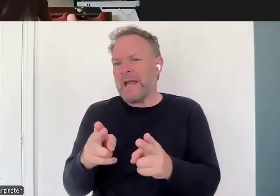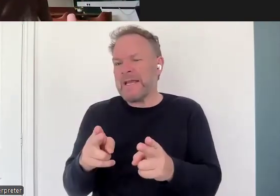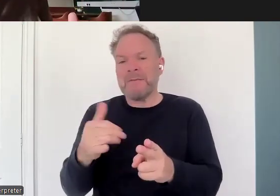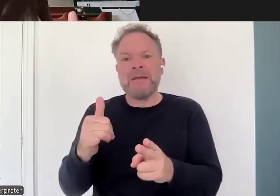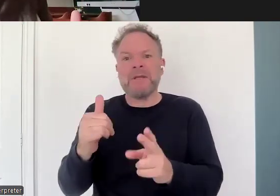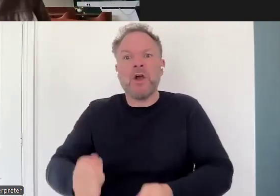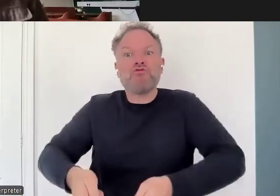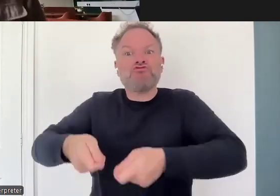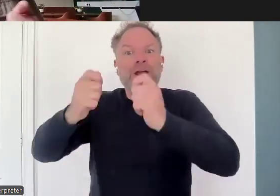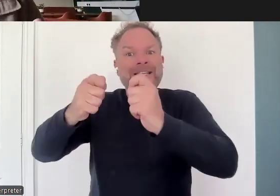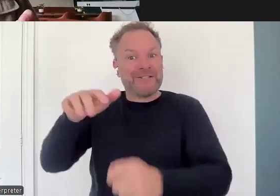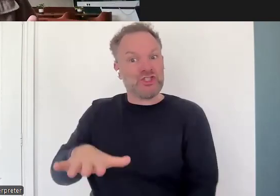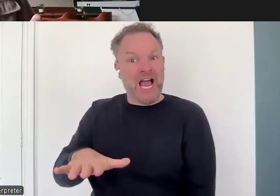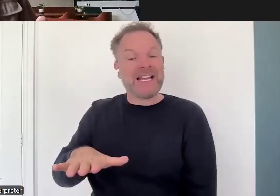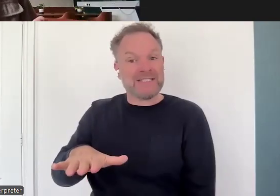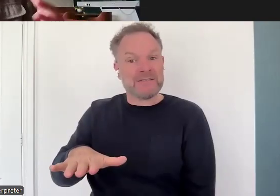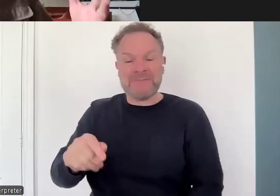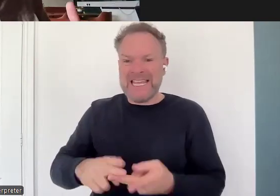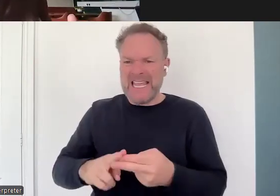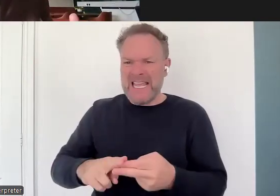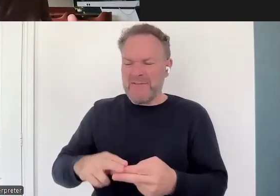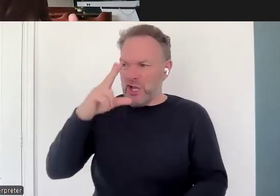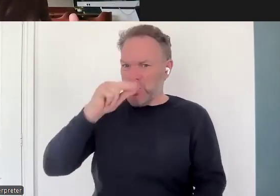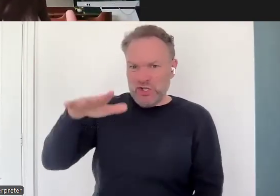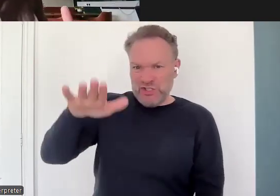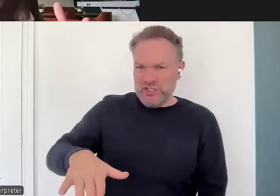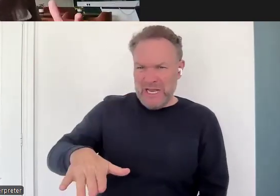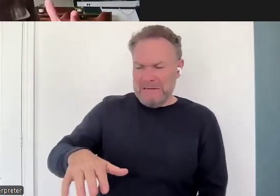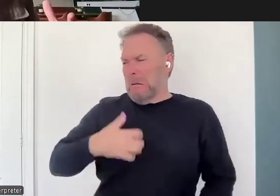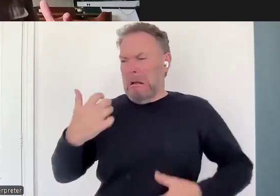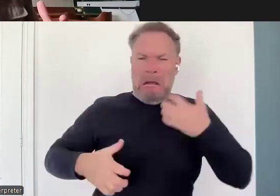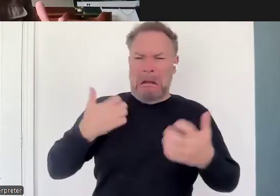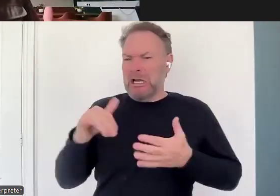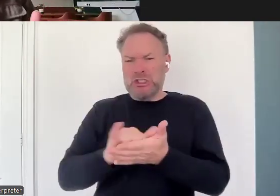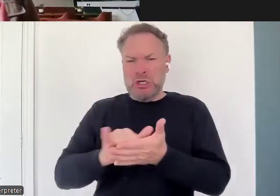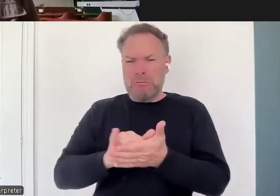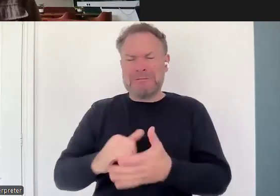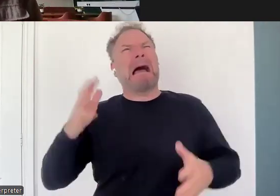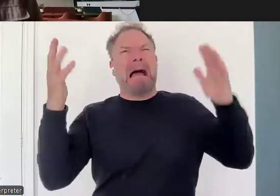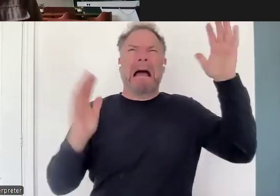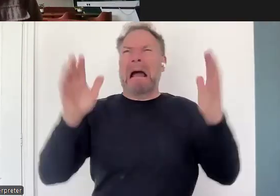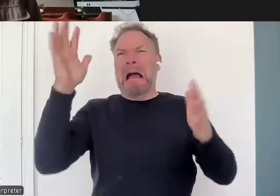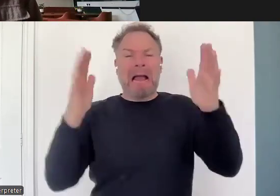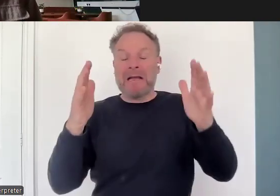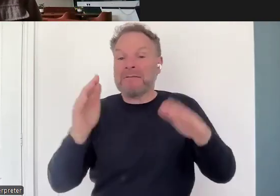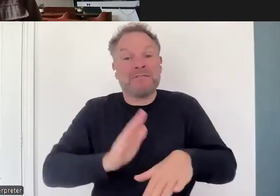child. If a toddler has a meltdown in a supermarket, you can have read all of the books on parenting. You